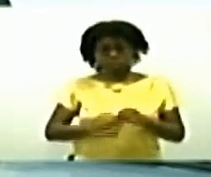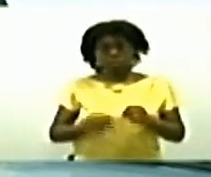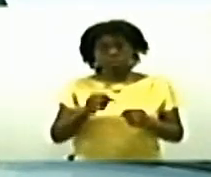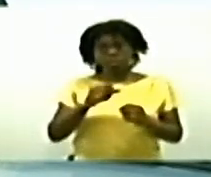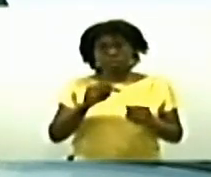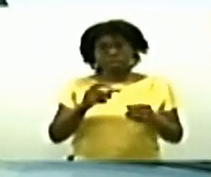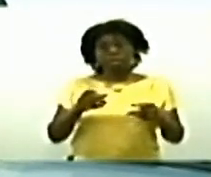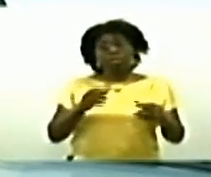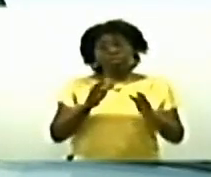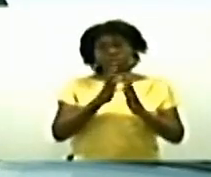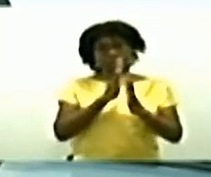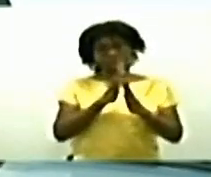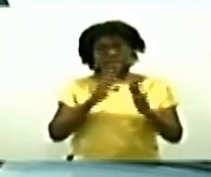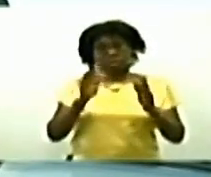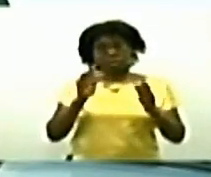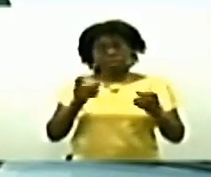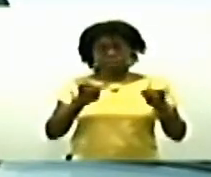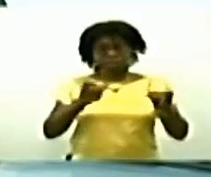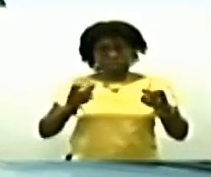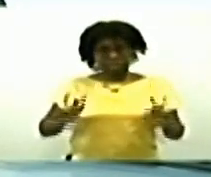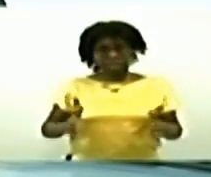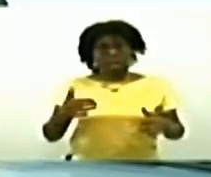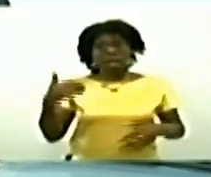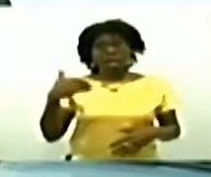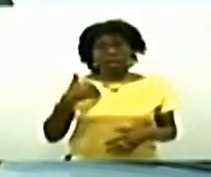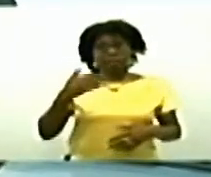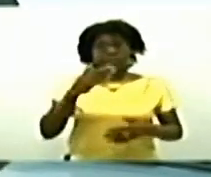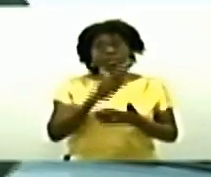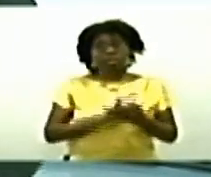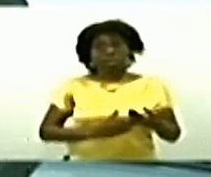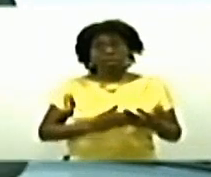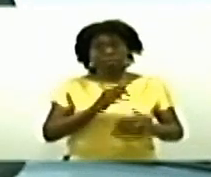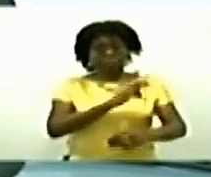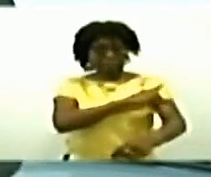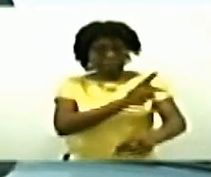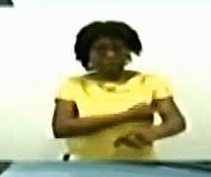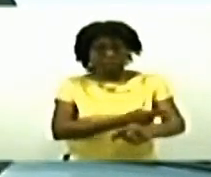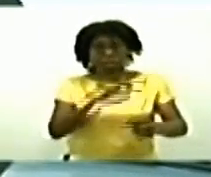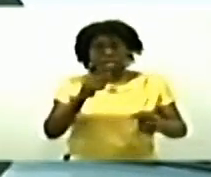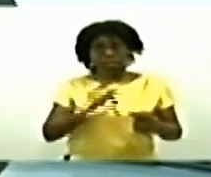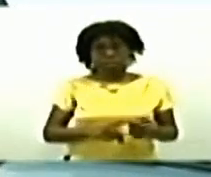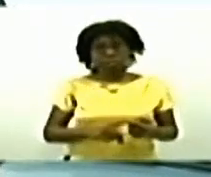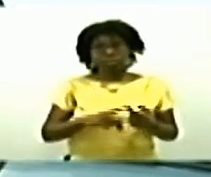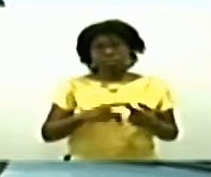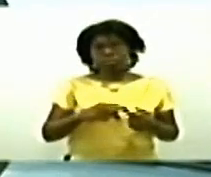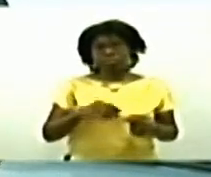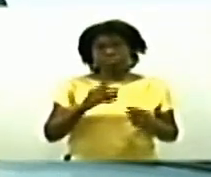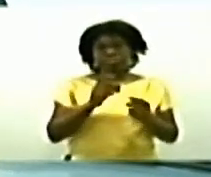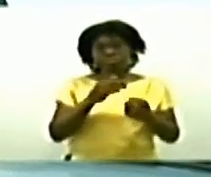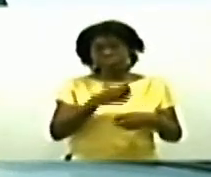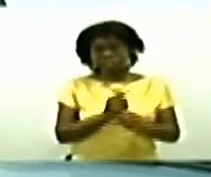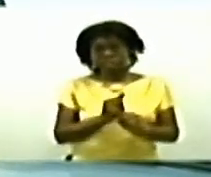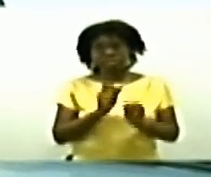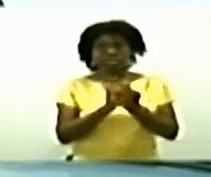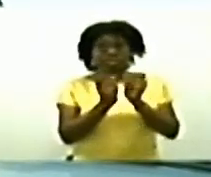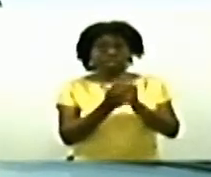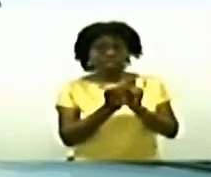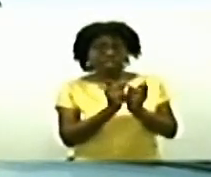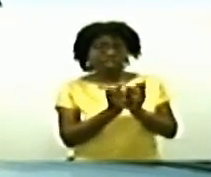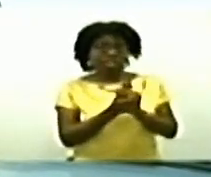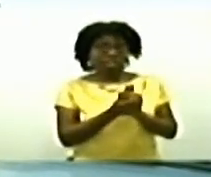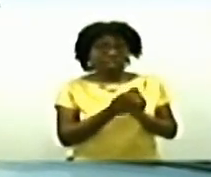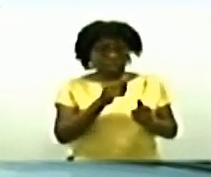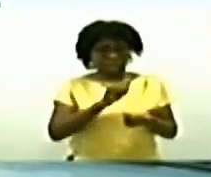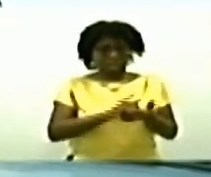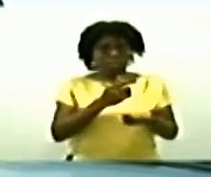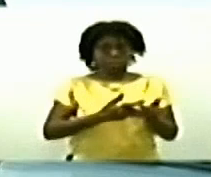in essence will alleviate some of the challenges that our police officers have to do every day. Bear in mind